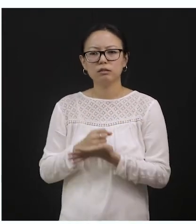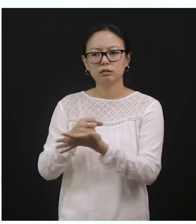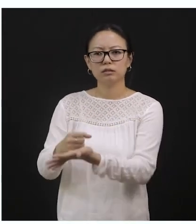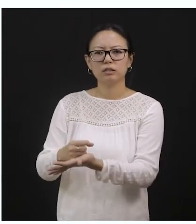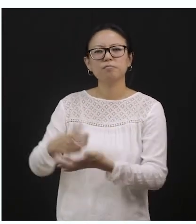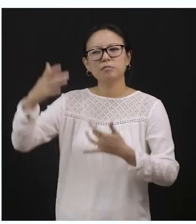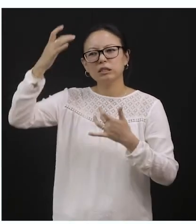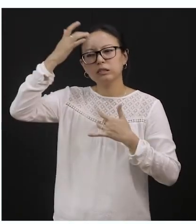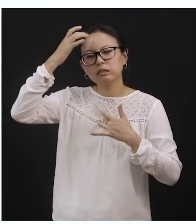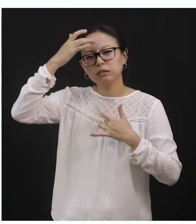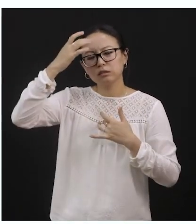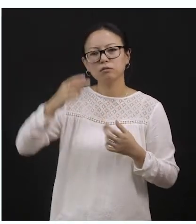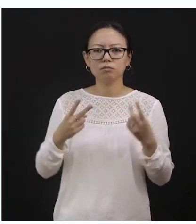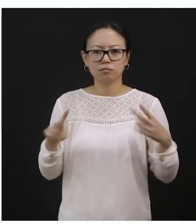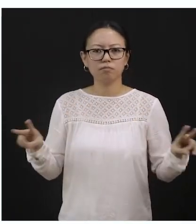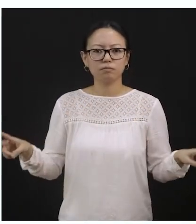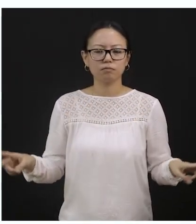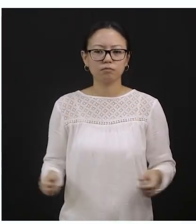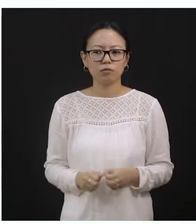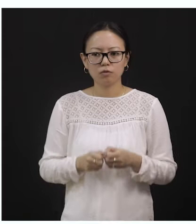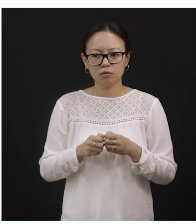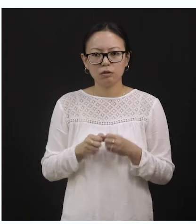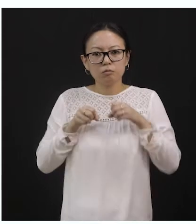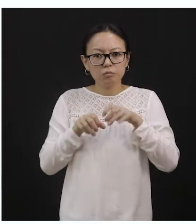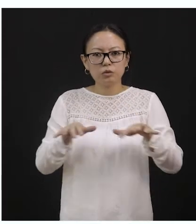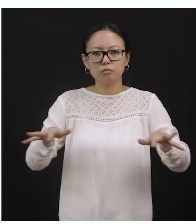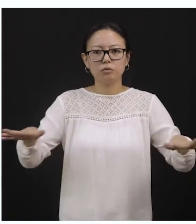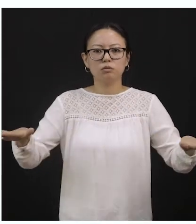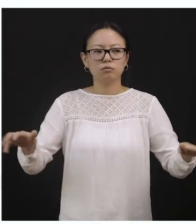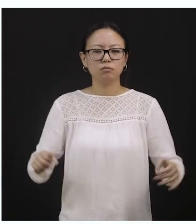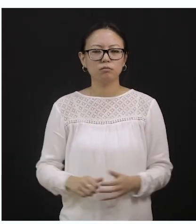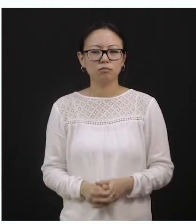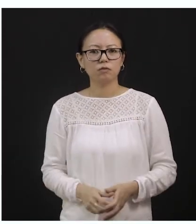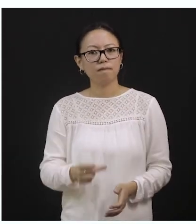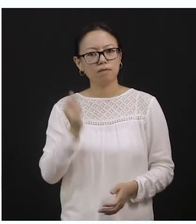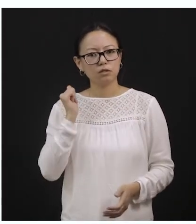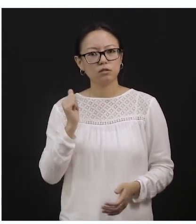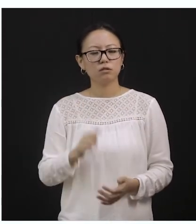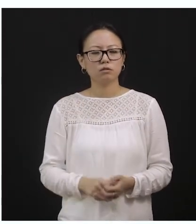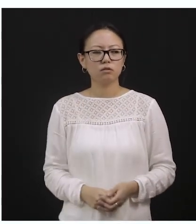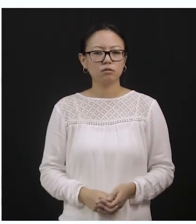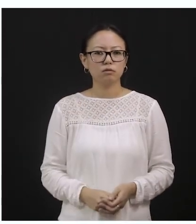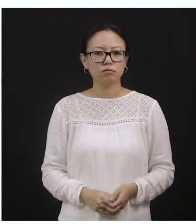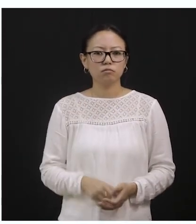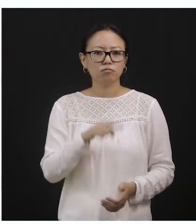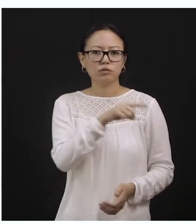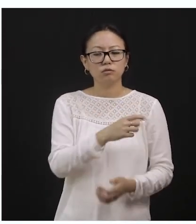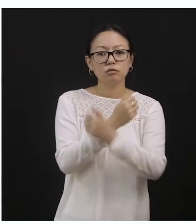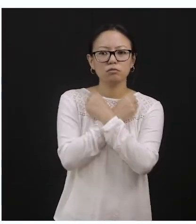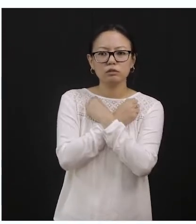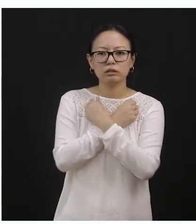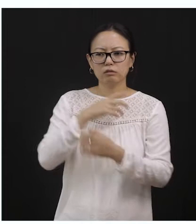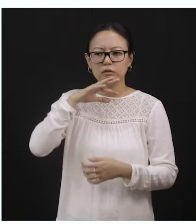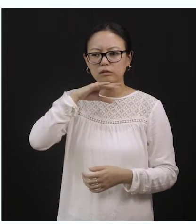you and me, right? Now, the reason why this houseflies can be a super reason for the spread